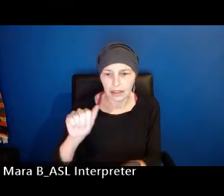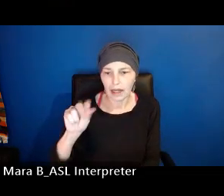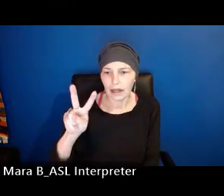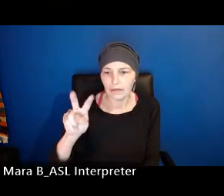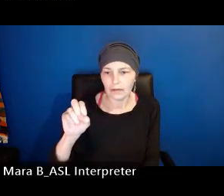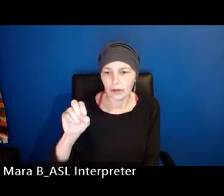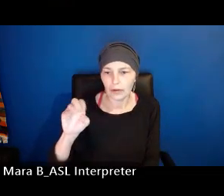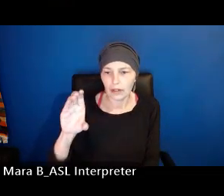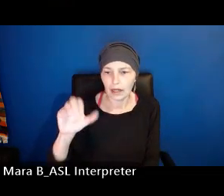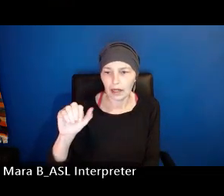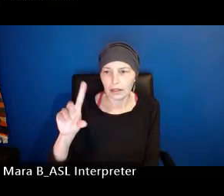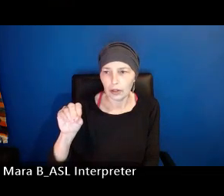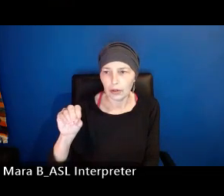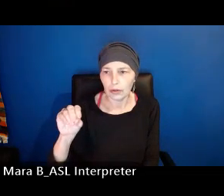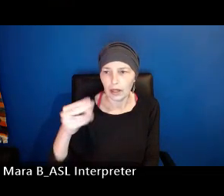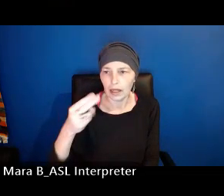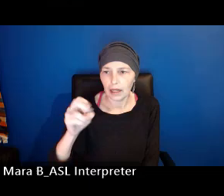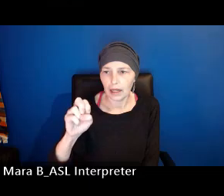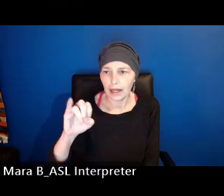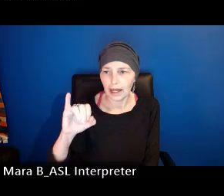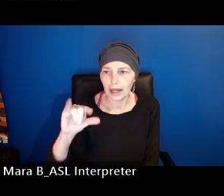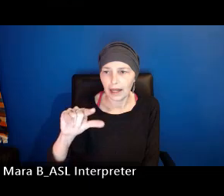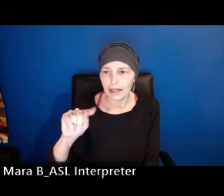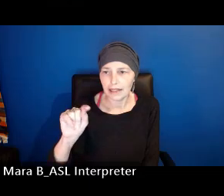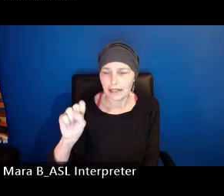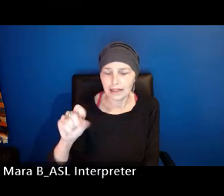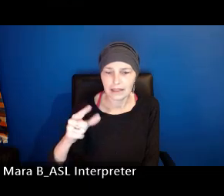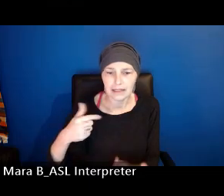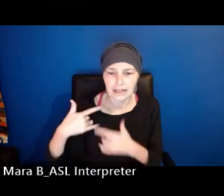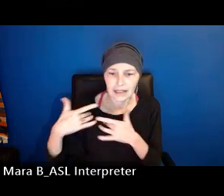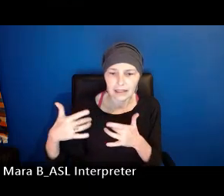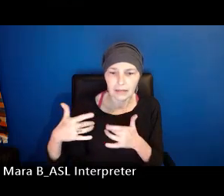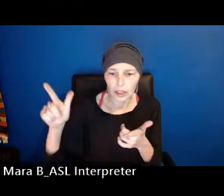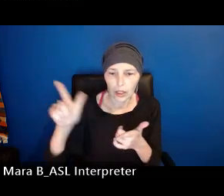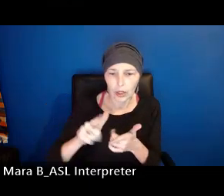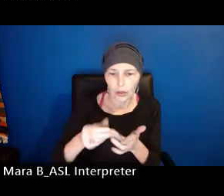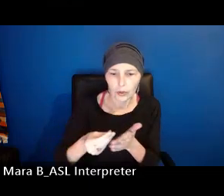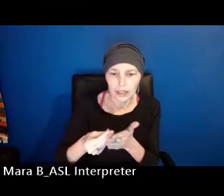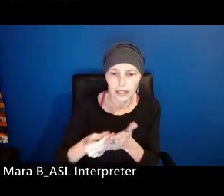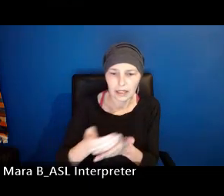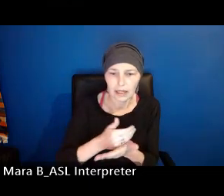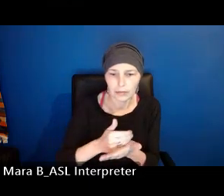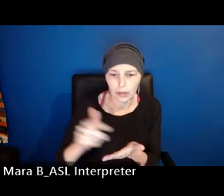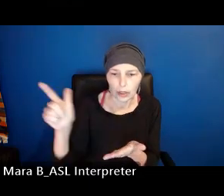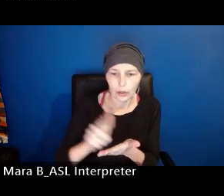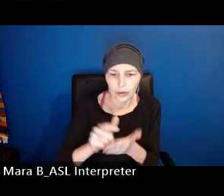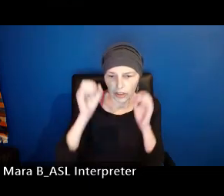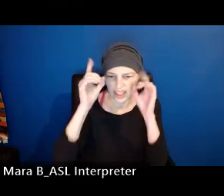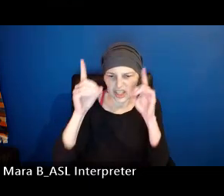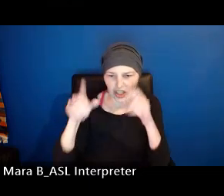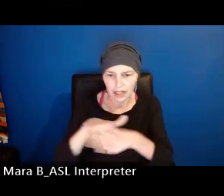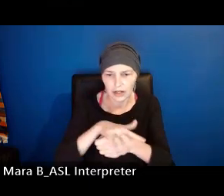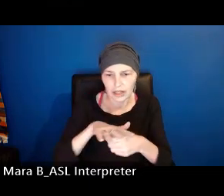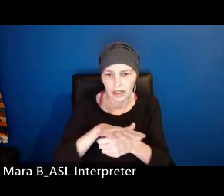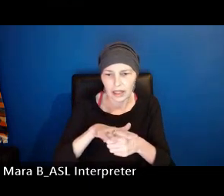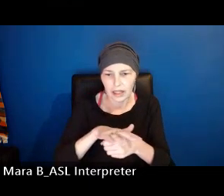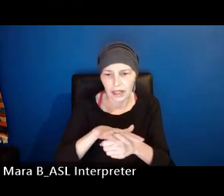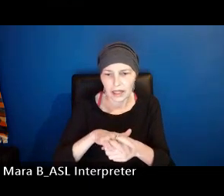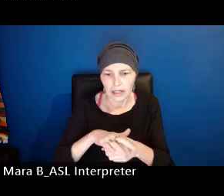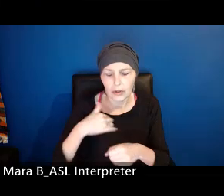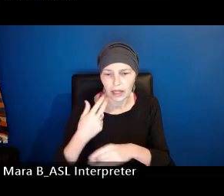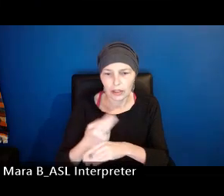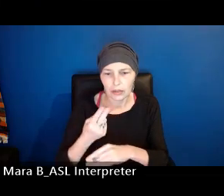low income, low educational area. And the problem with that is, as I took the information sheet that